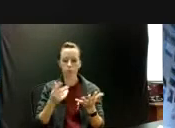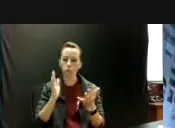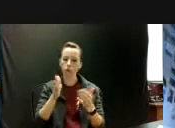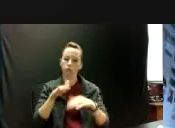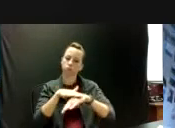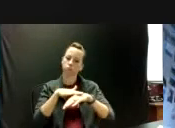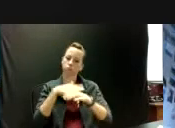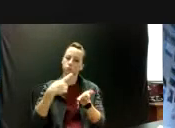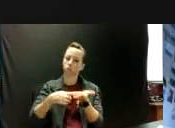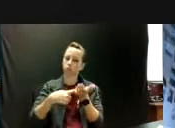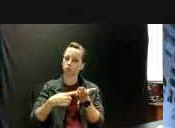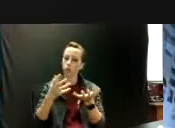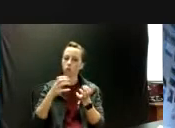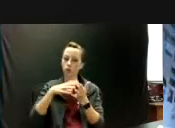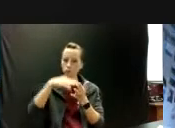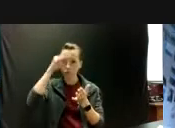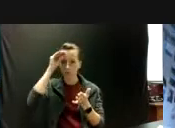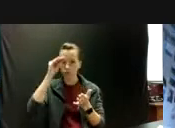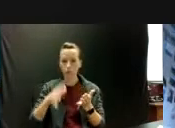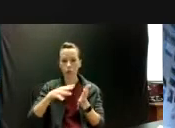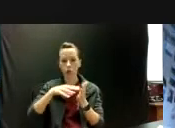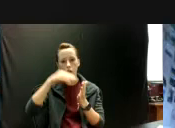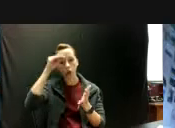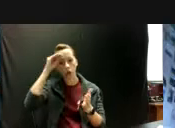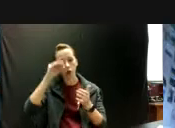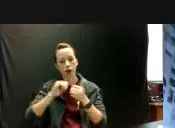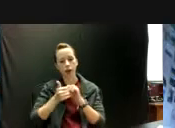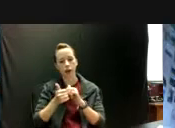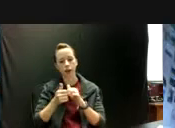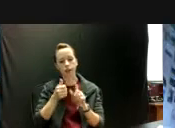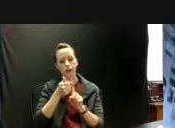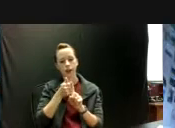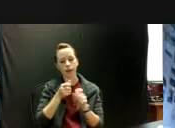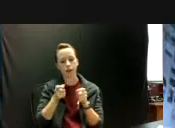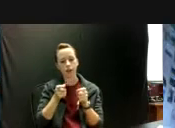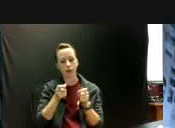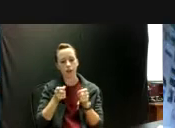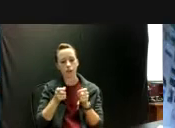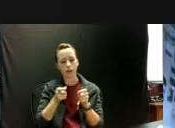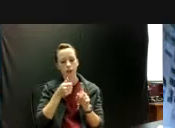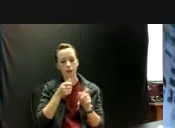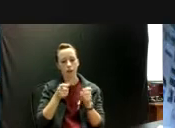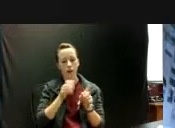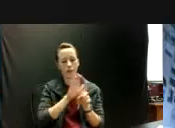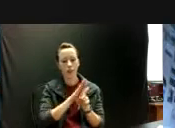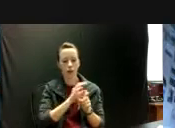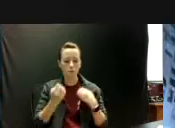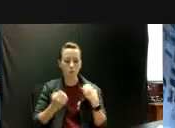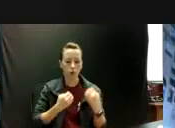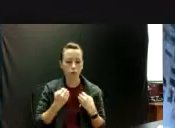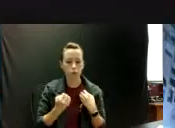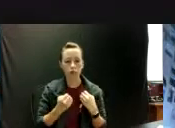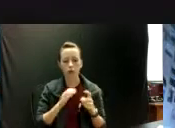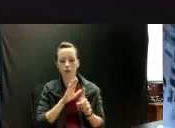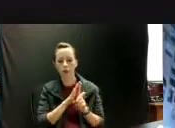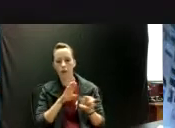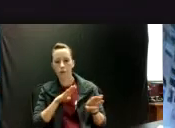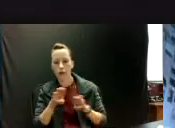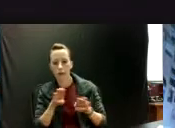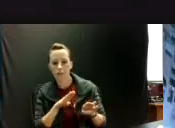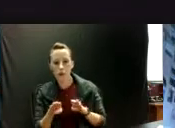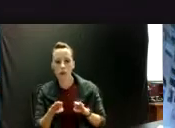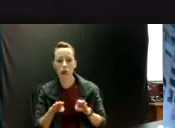how to self-manage, right? Manage those emotions and behaviors to achieve their goals. We need them to become self-aware and recognize their